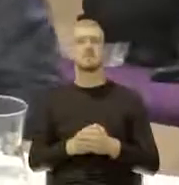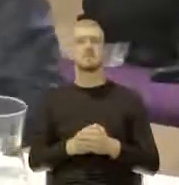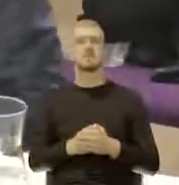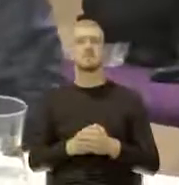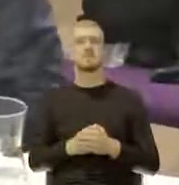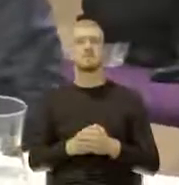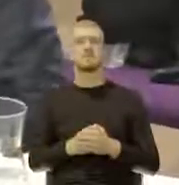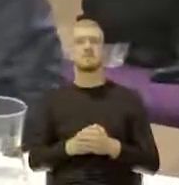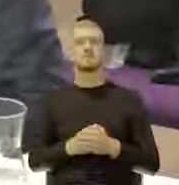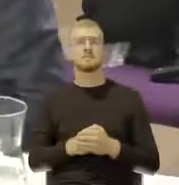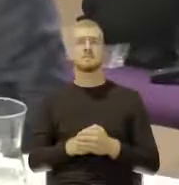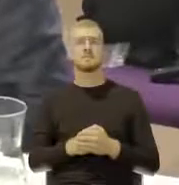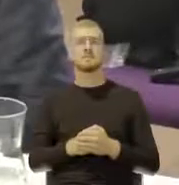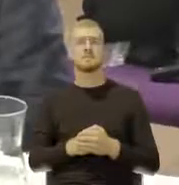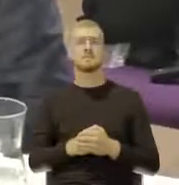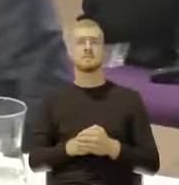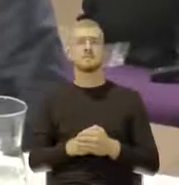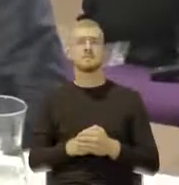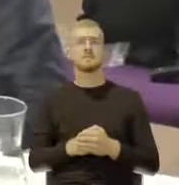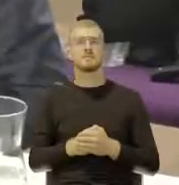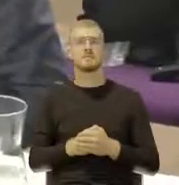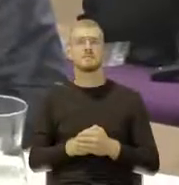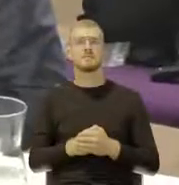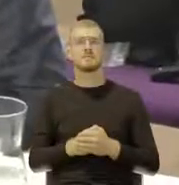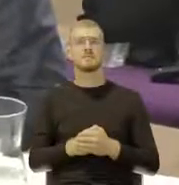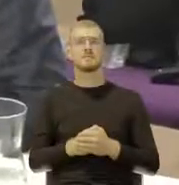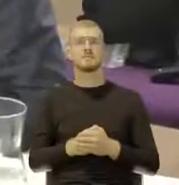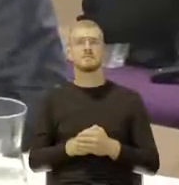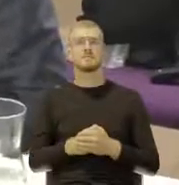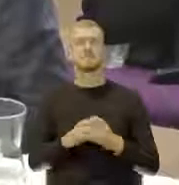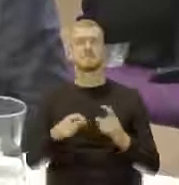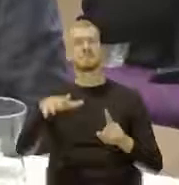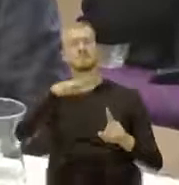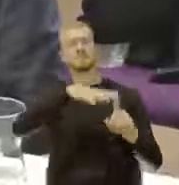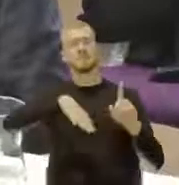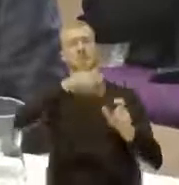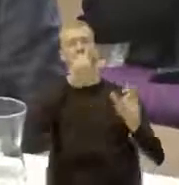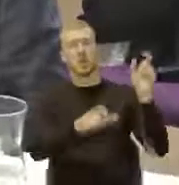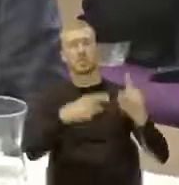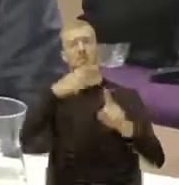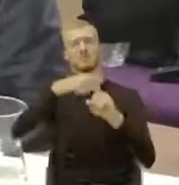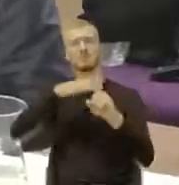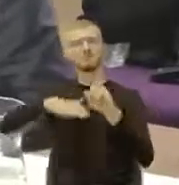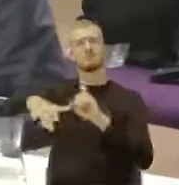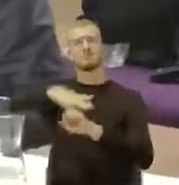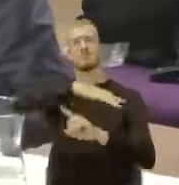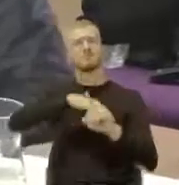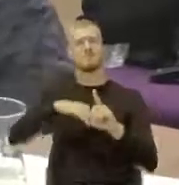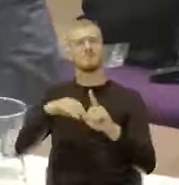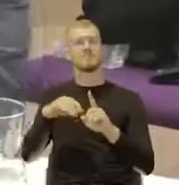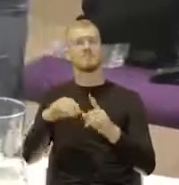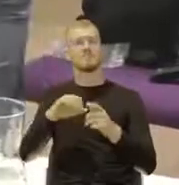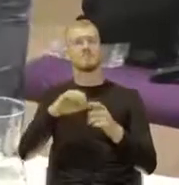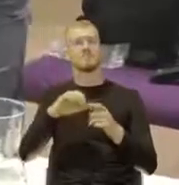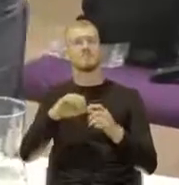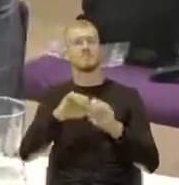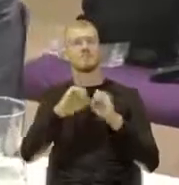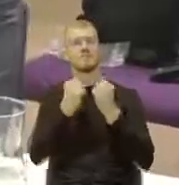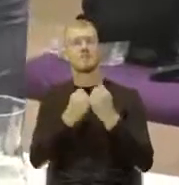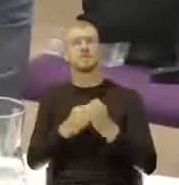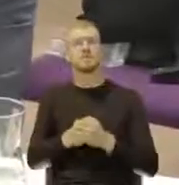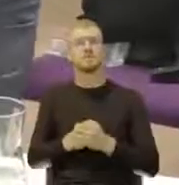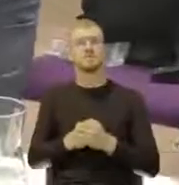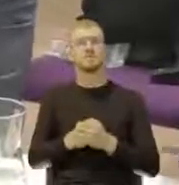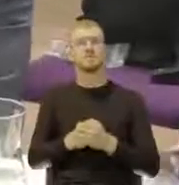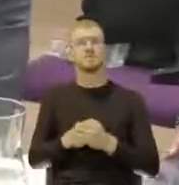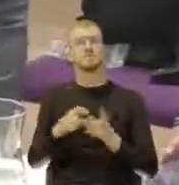social-spatial fragmentation, promote proximity and accessibility, and reinforce urban-rural reciprocity, which is essential to